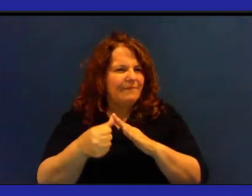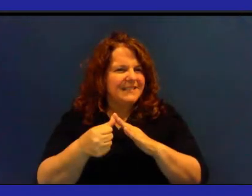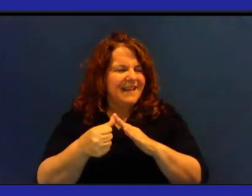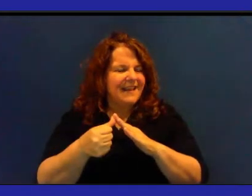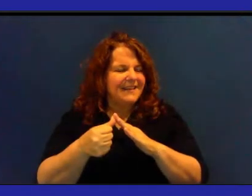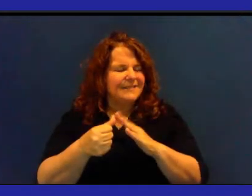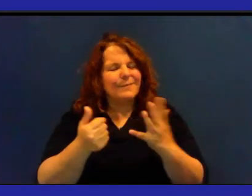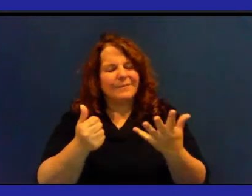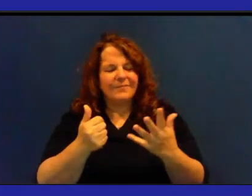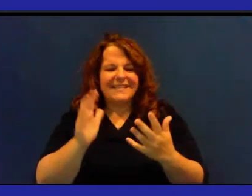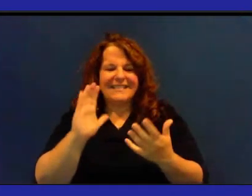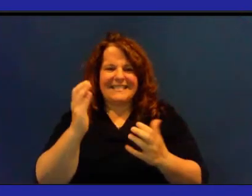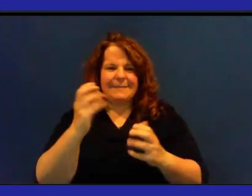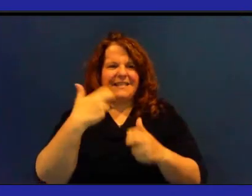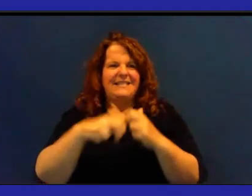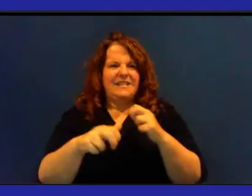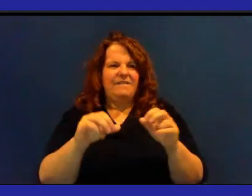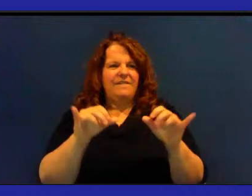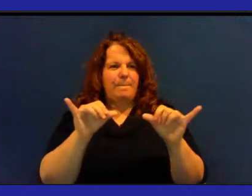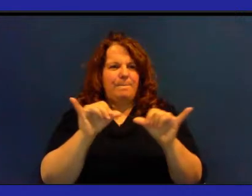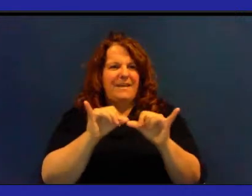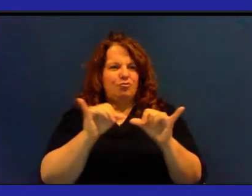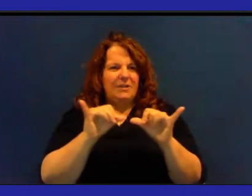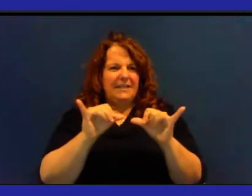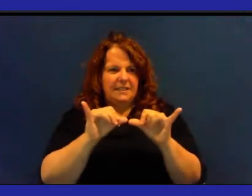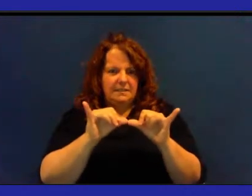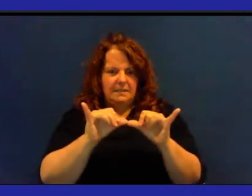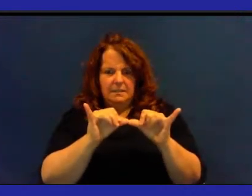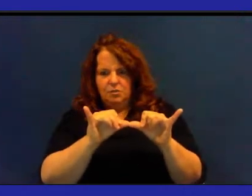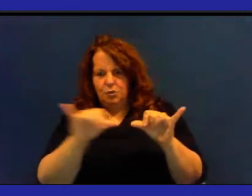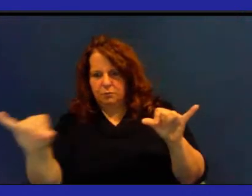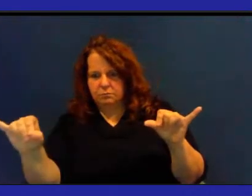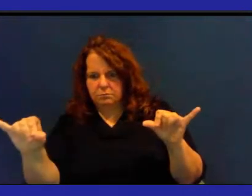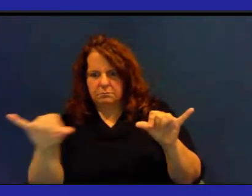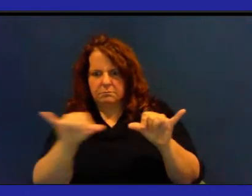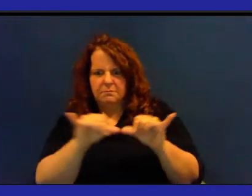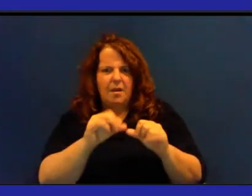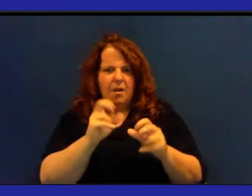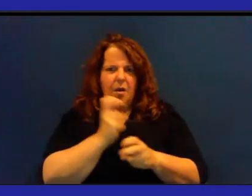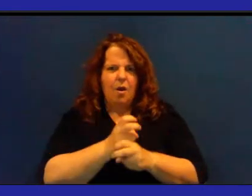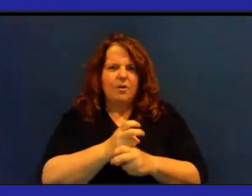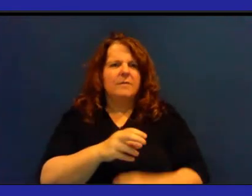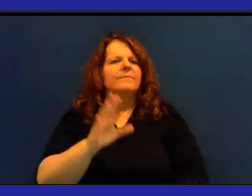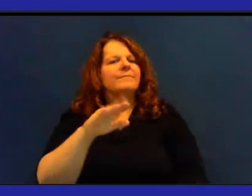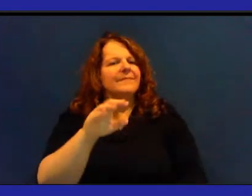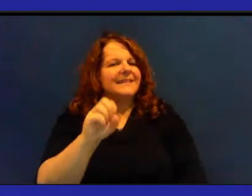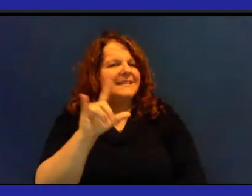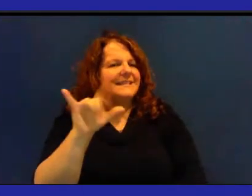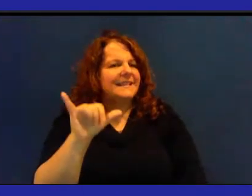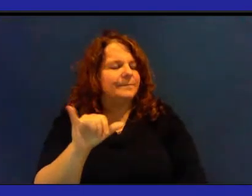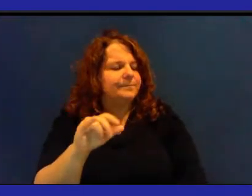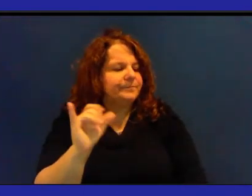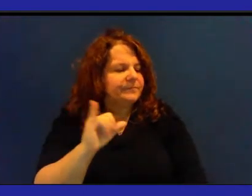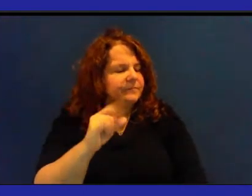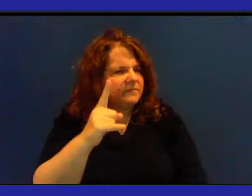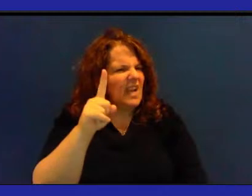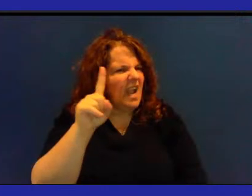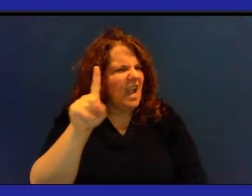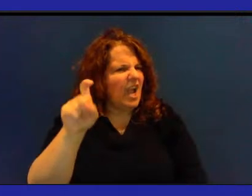tough metric to budge. Yeah, but Sally also, I 100%